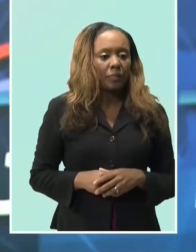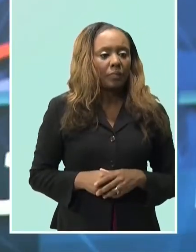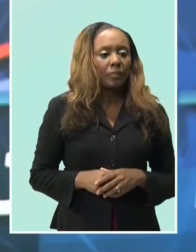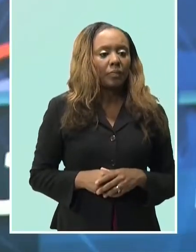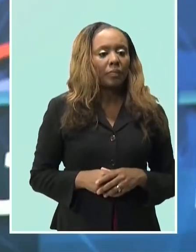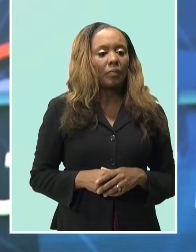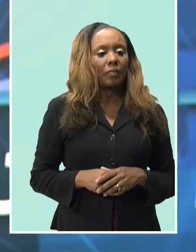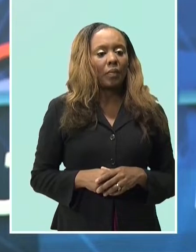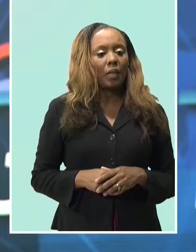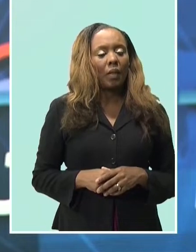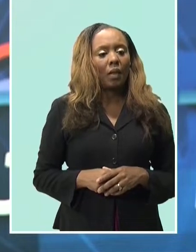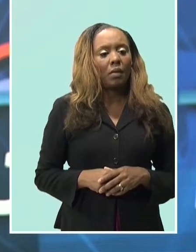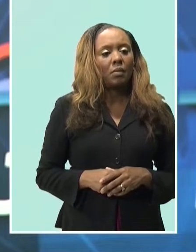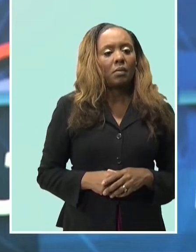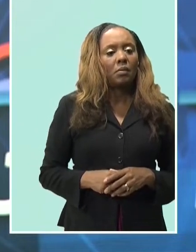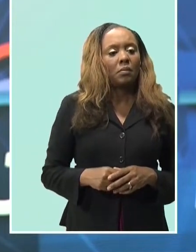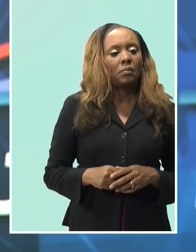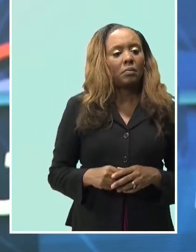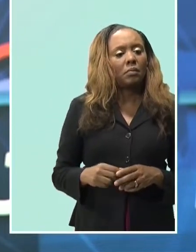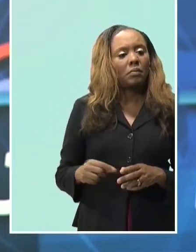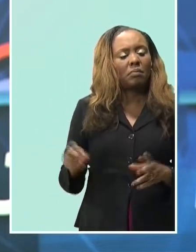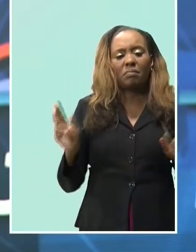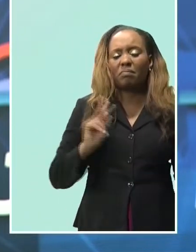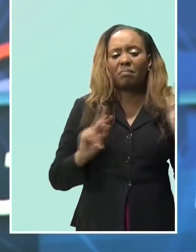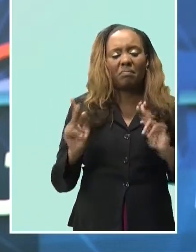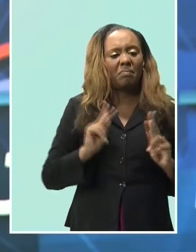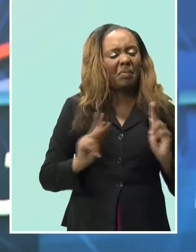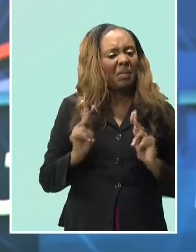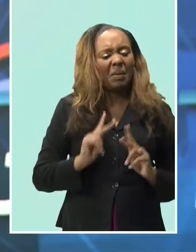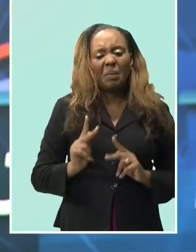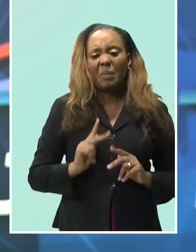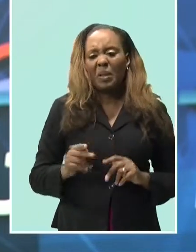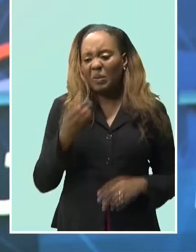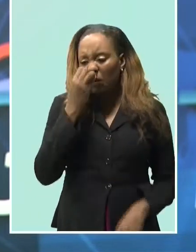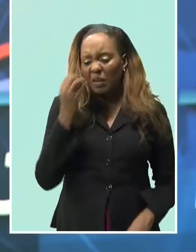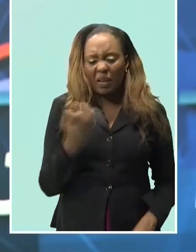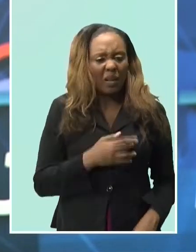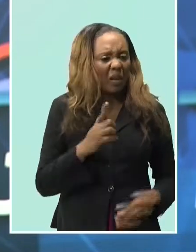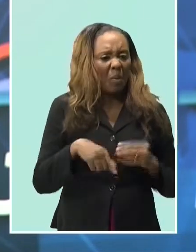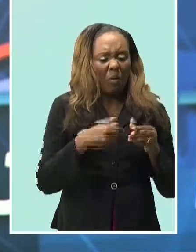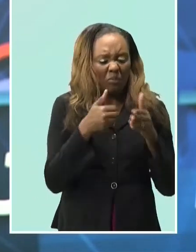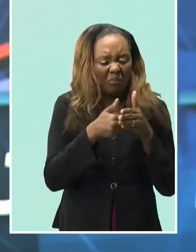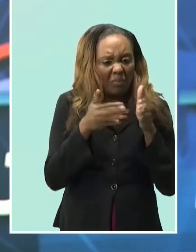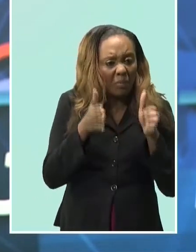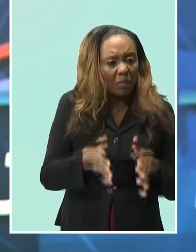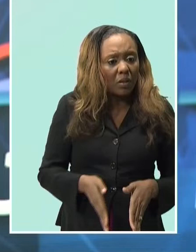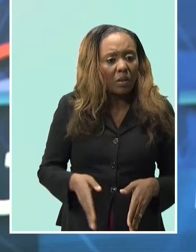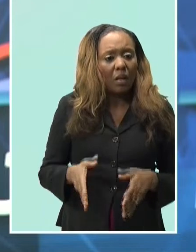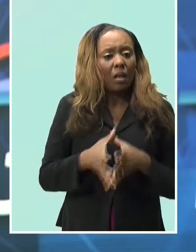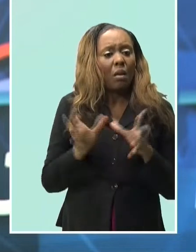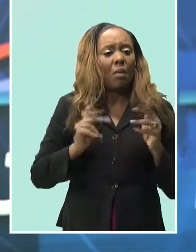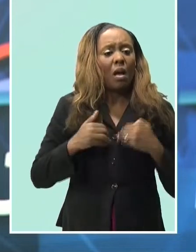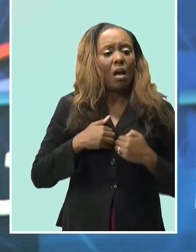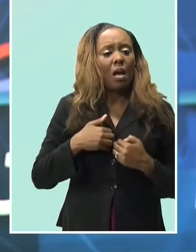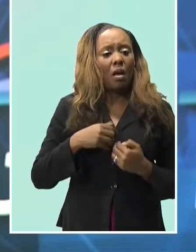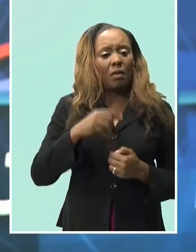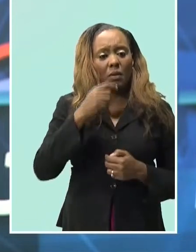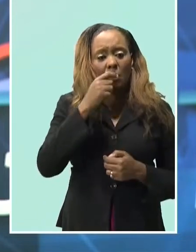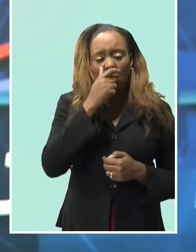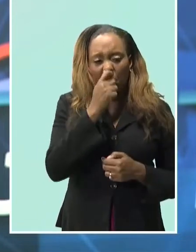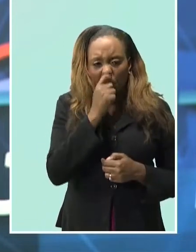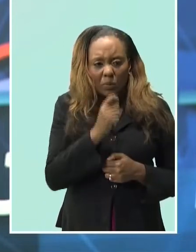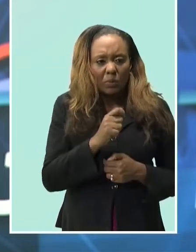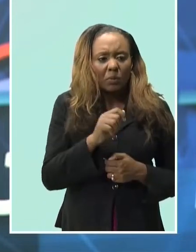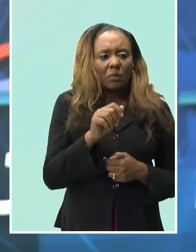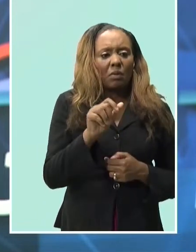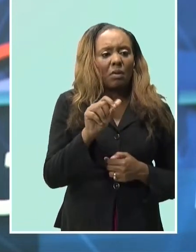Minister Hinkson contends the practice is insensitive and uncaring to people in the neighborhood, many of whom suffer from asthma, sinus